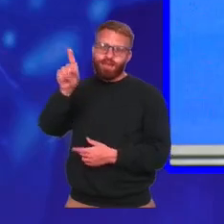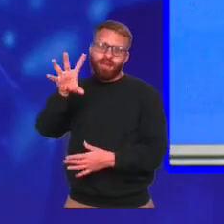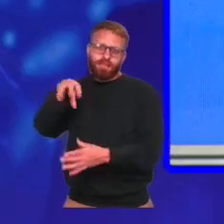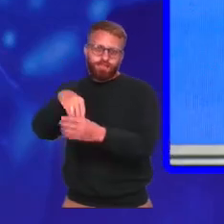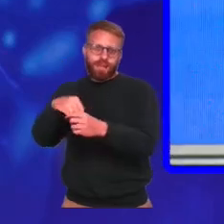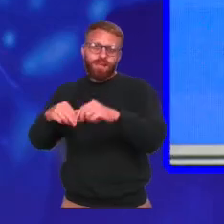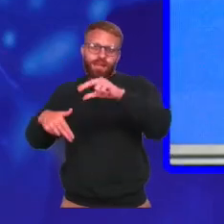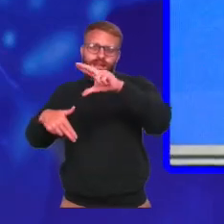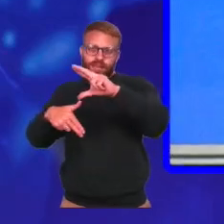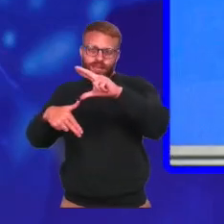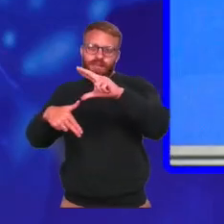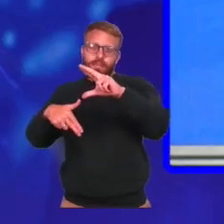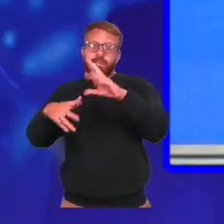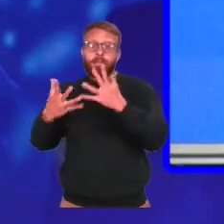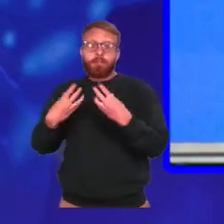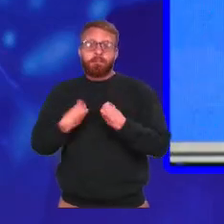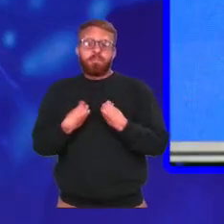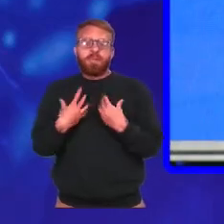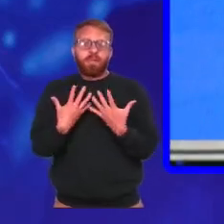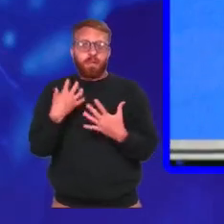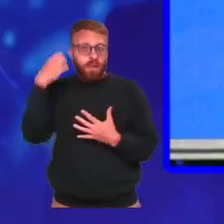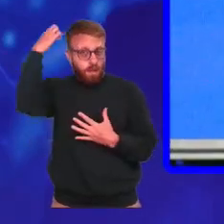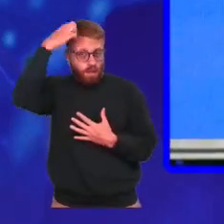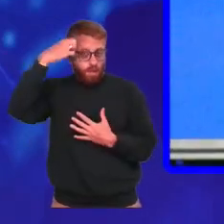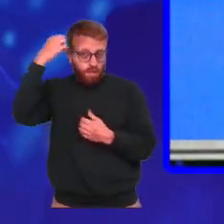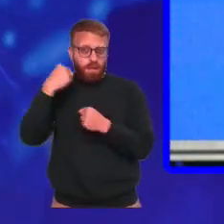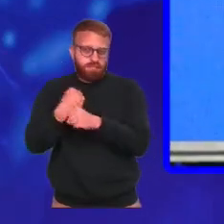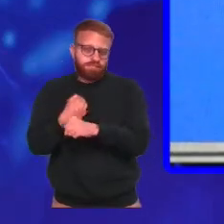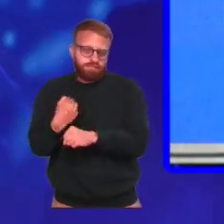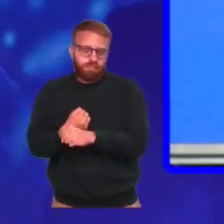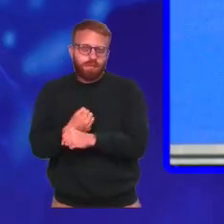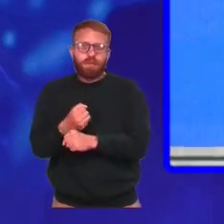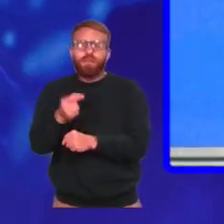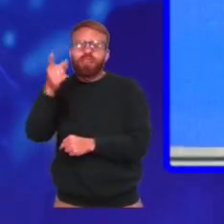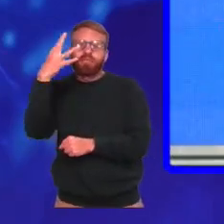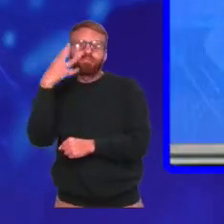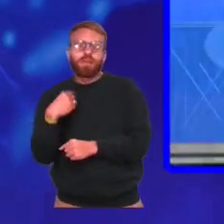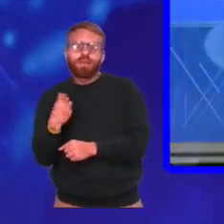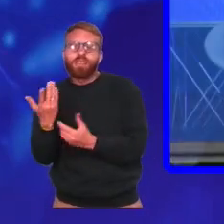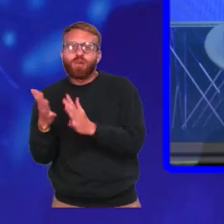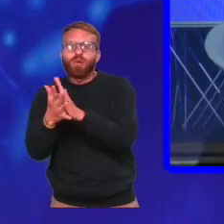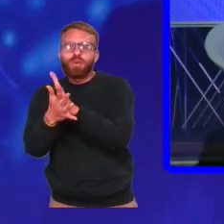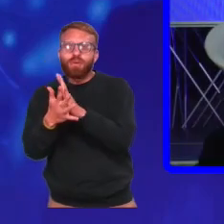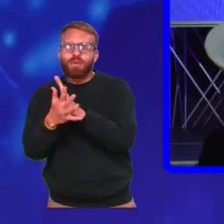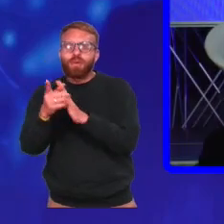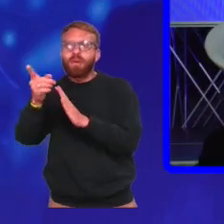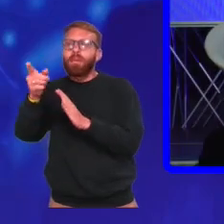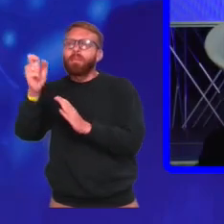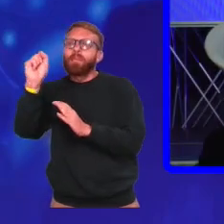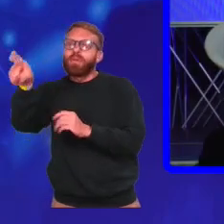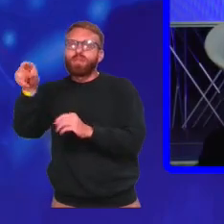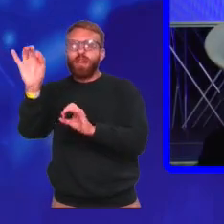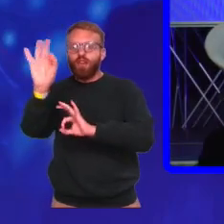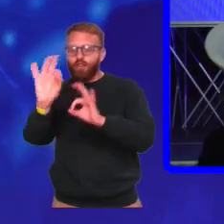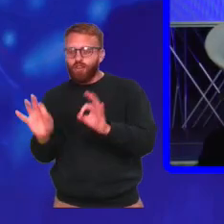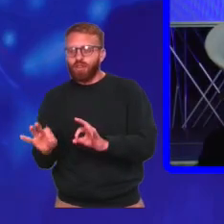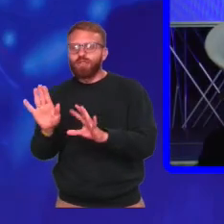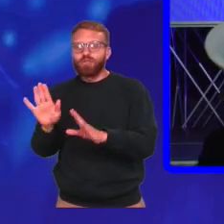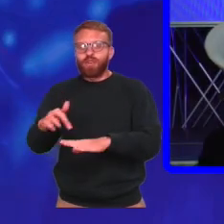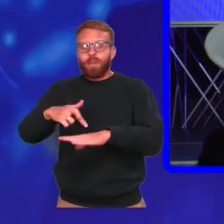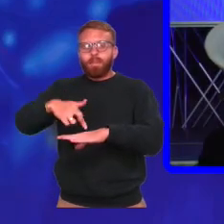So I think her experience is super unique. So I'm curious how you describe PlayStation's culture. Definitely, yeah. Yeah, I wanted to chip in because for